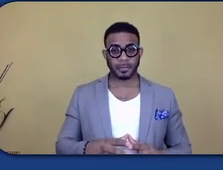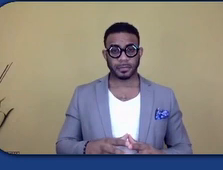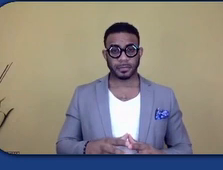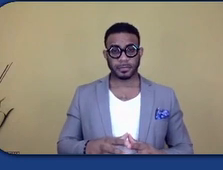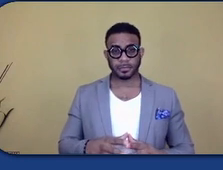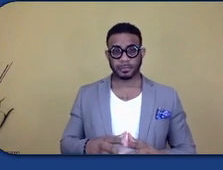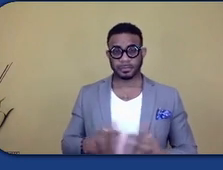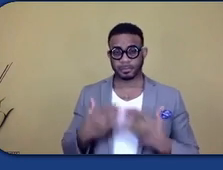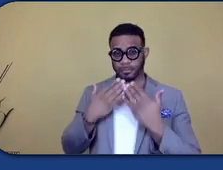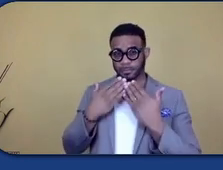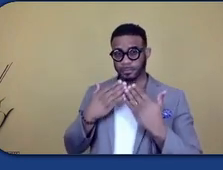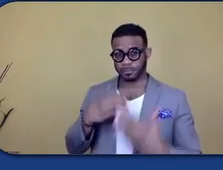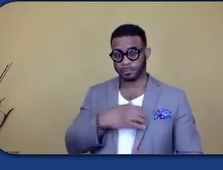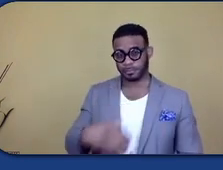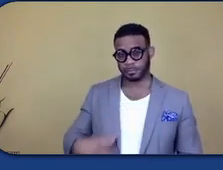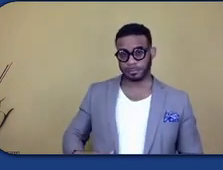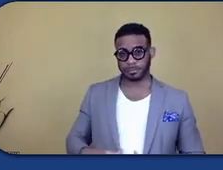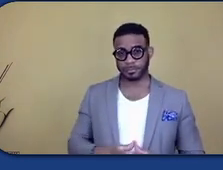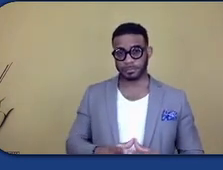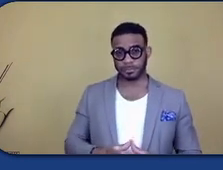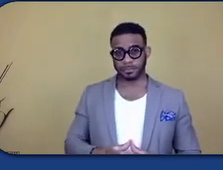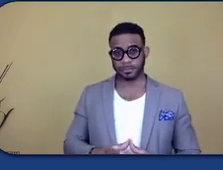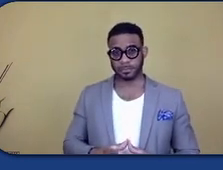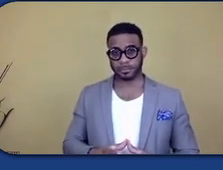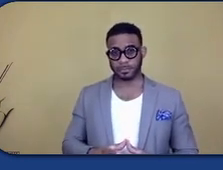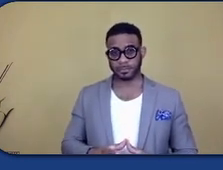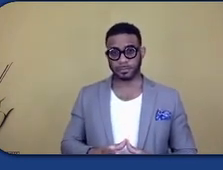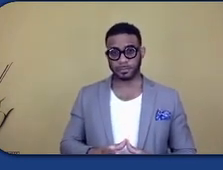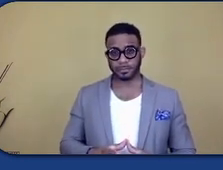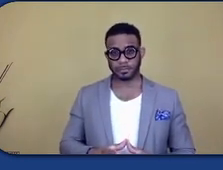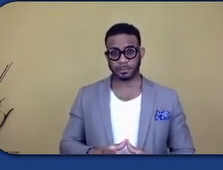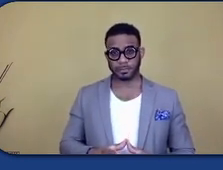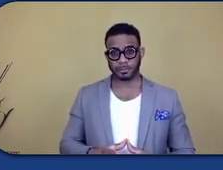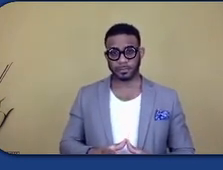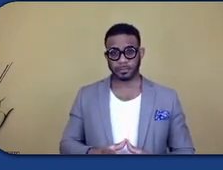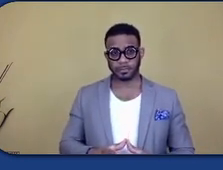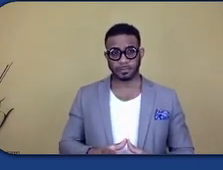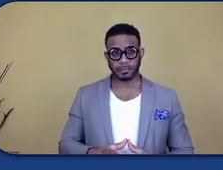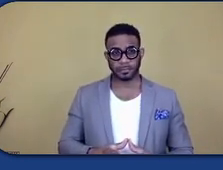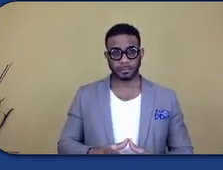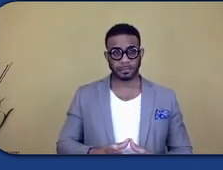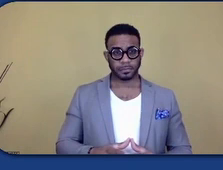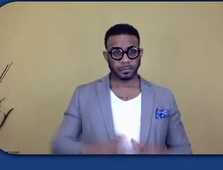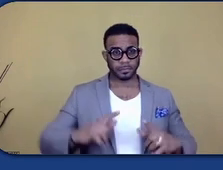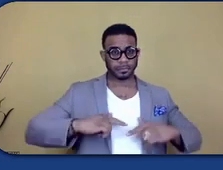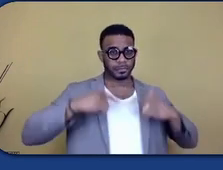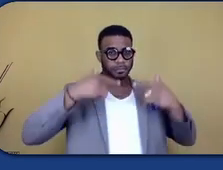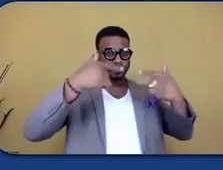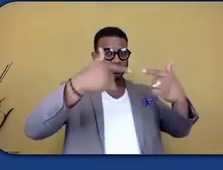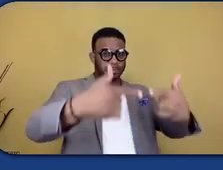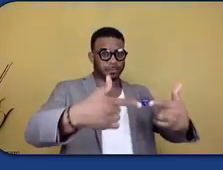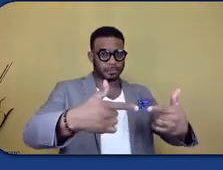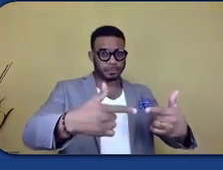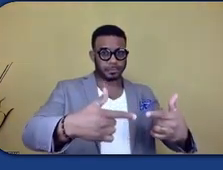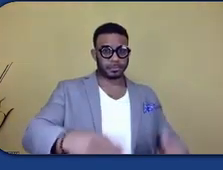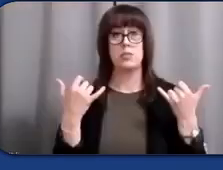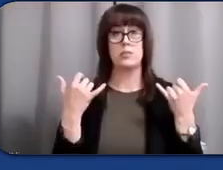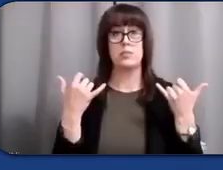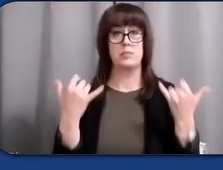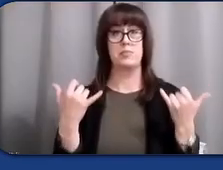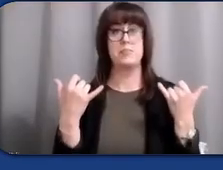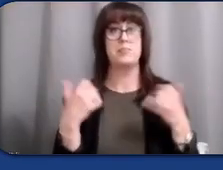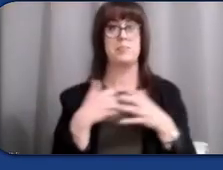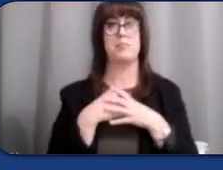Thank you, Ambassador. In addition to my being a Reciprocal Exchange awardee, I am the founder of